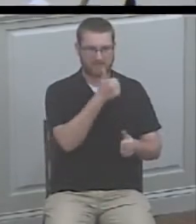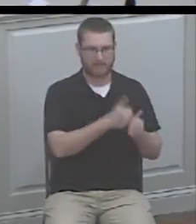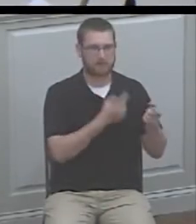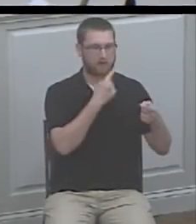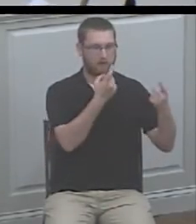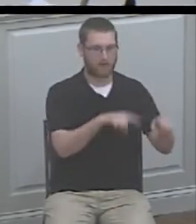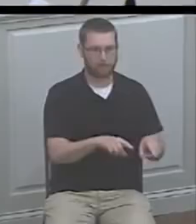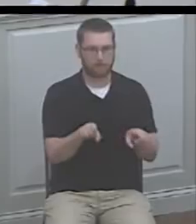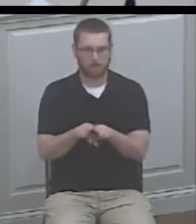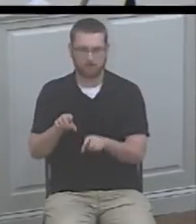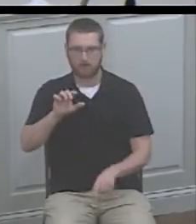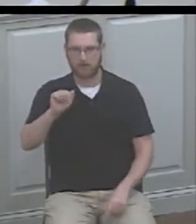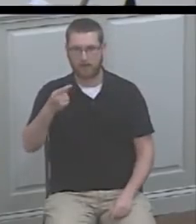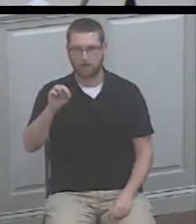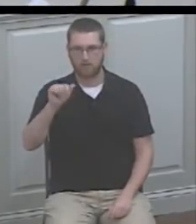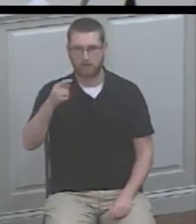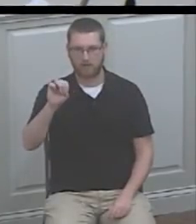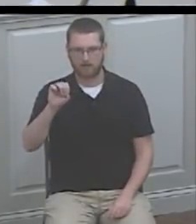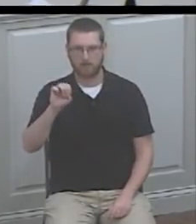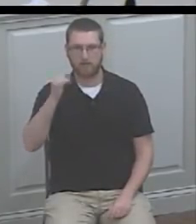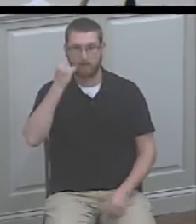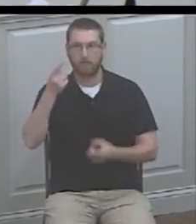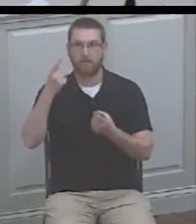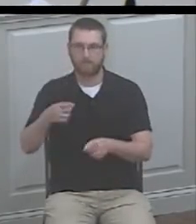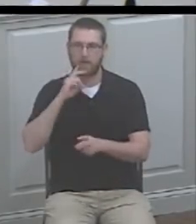in the aggregate in the event that that is applicable.